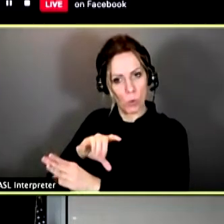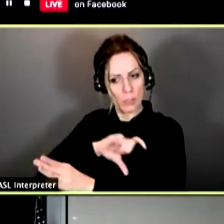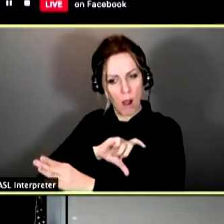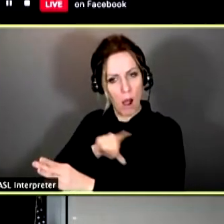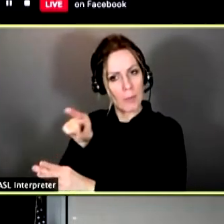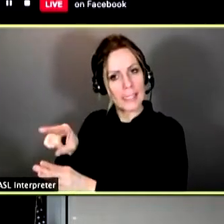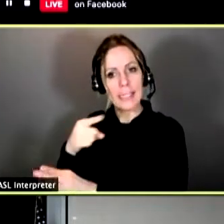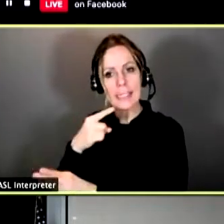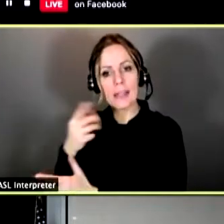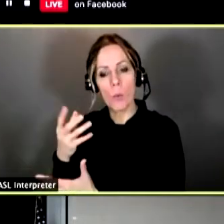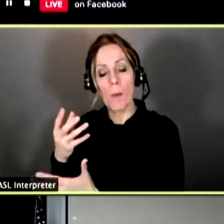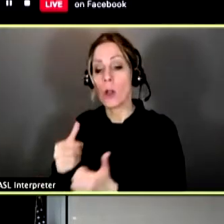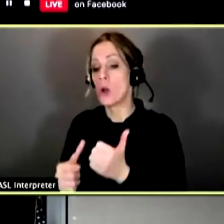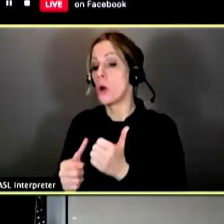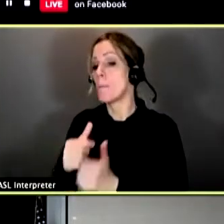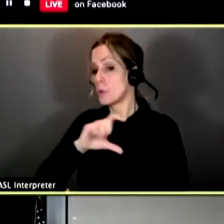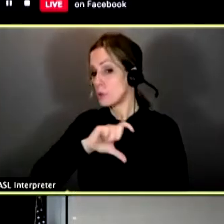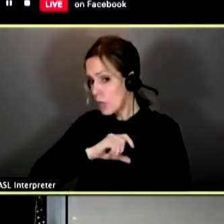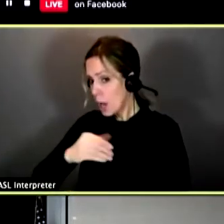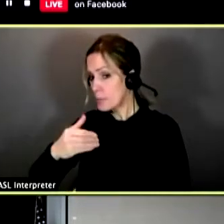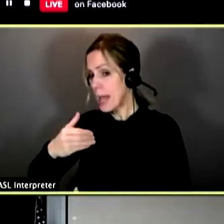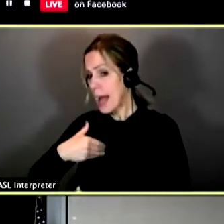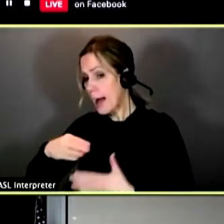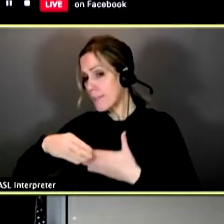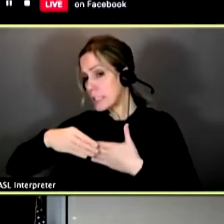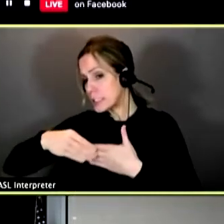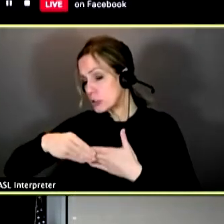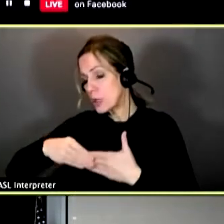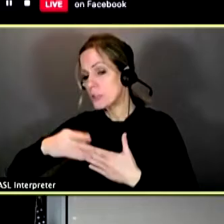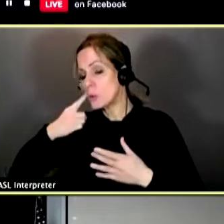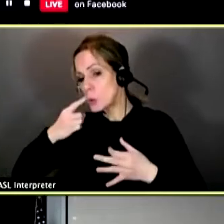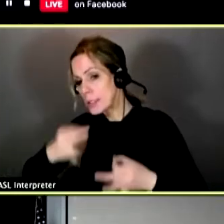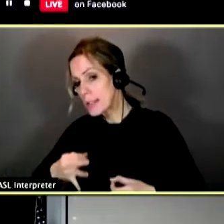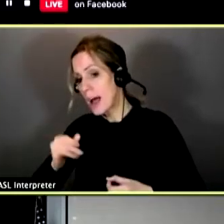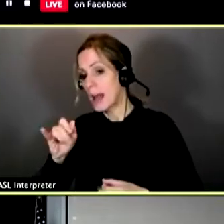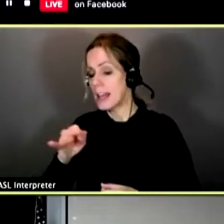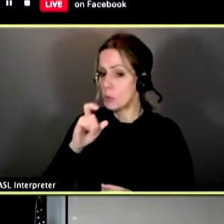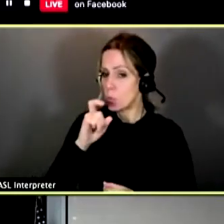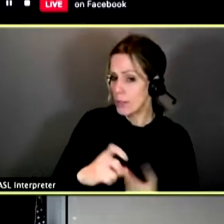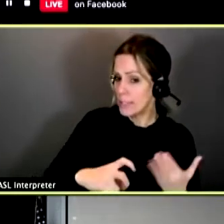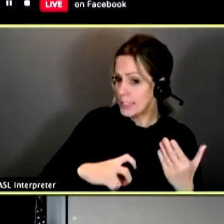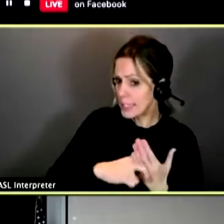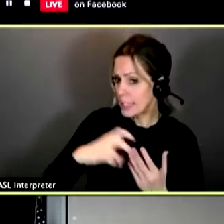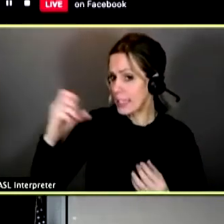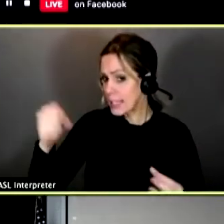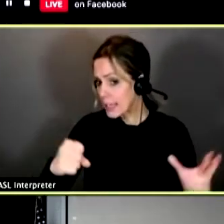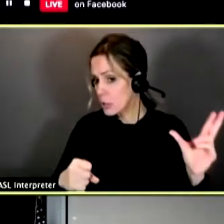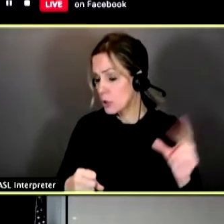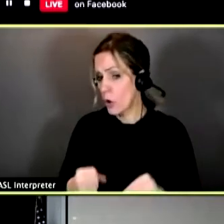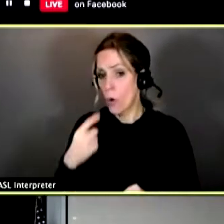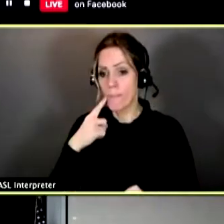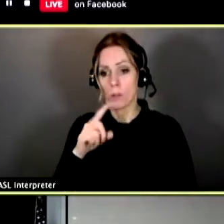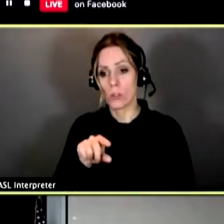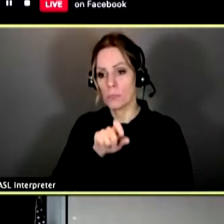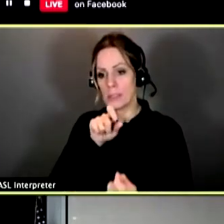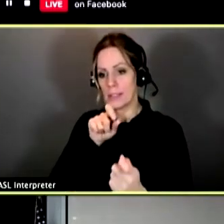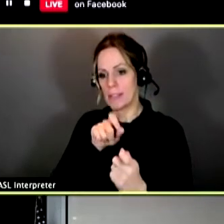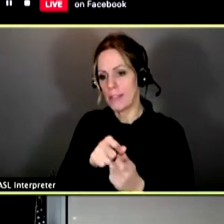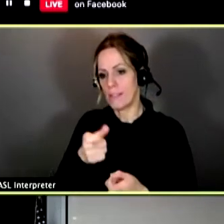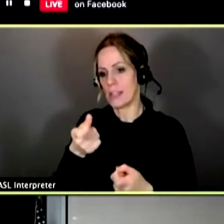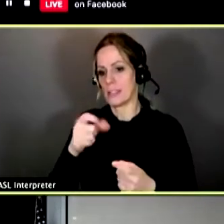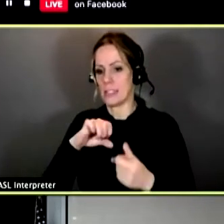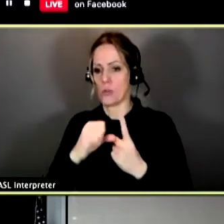discretion whether or not to give somebody a ticket in certain instances. And even if it's a car accident, they don't have to